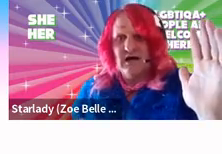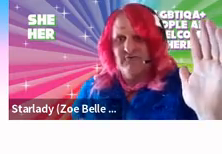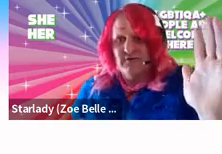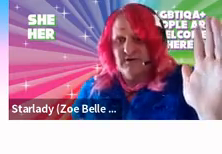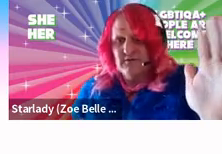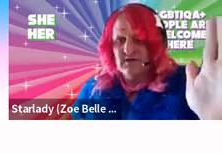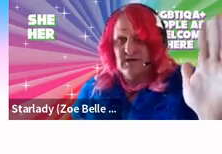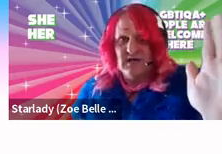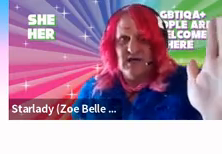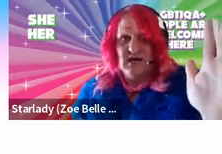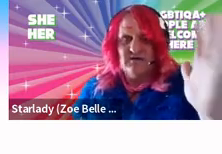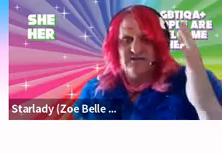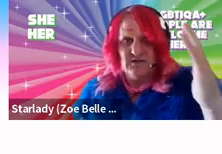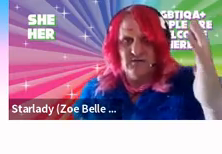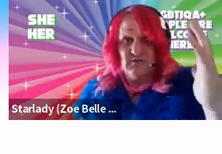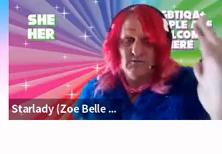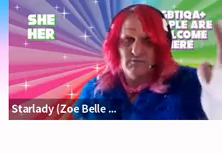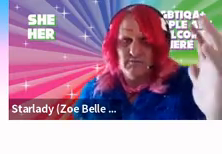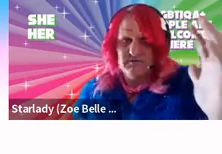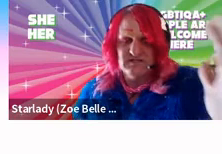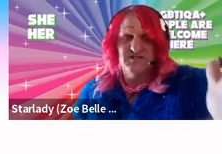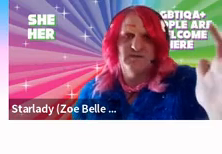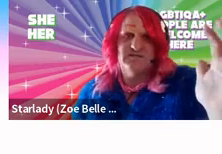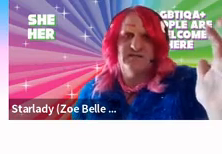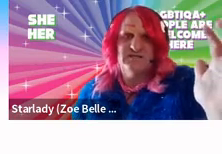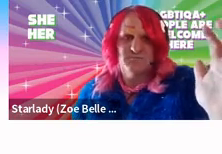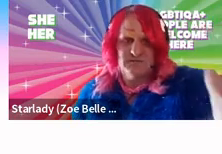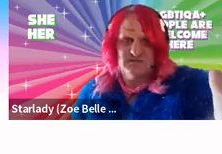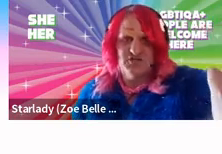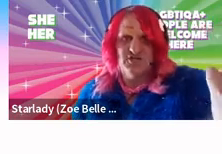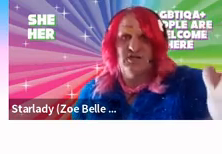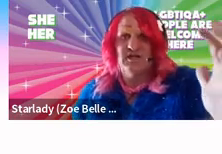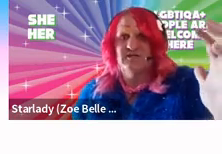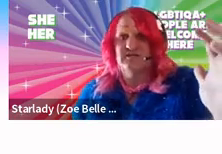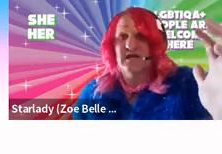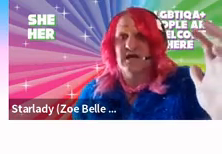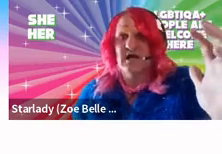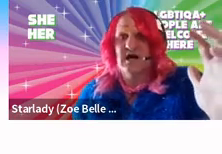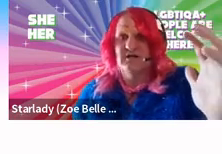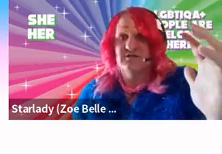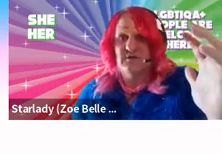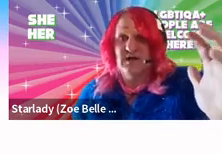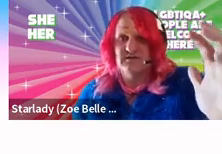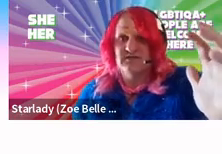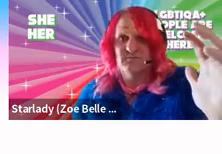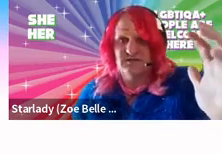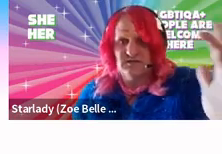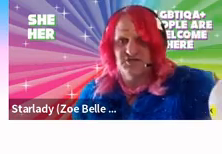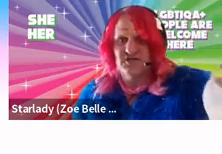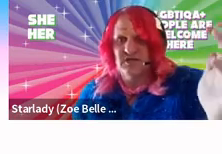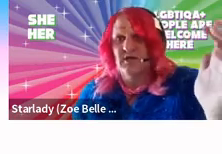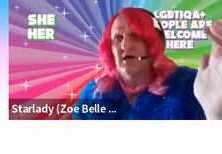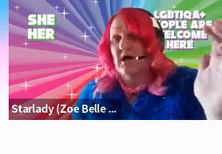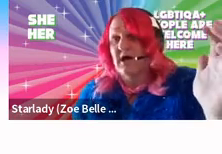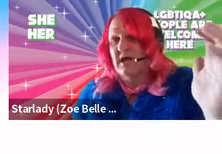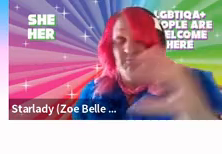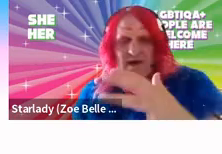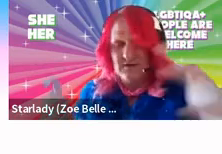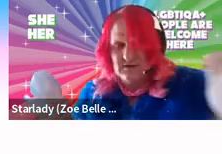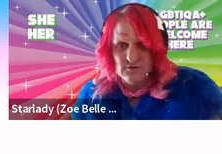So if we look here, so ZGBC's position is that